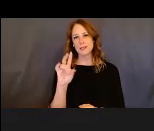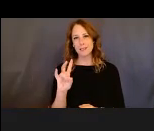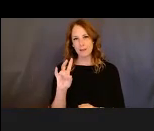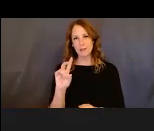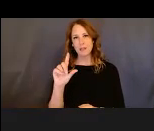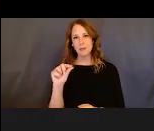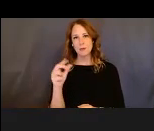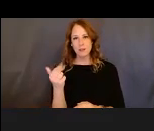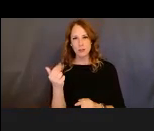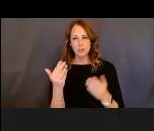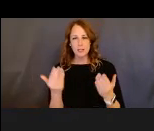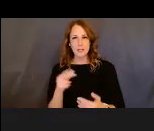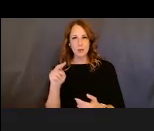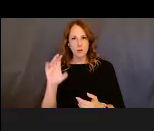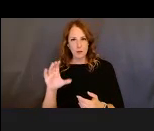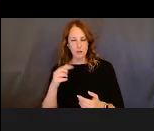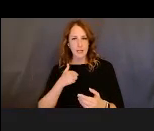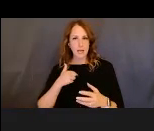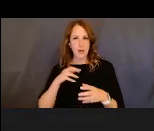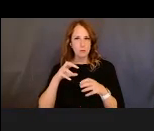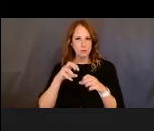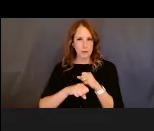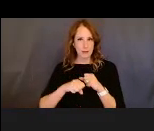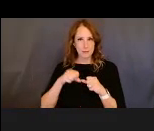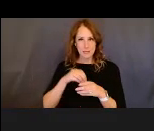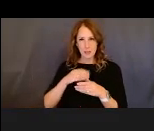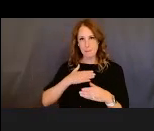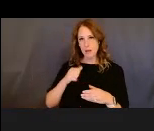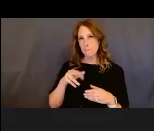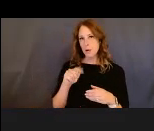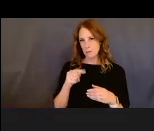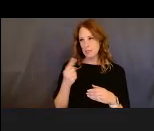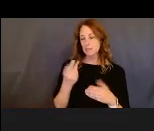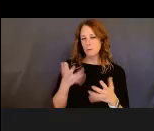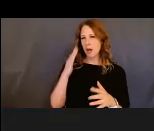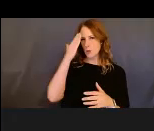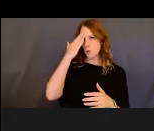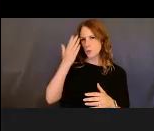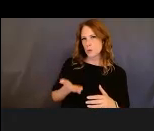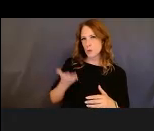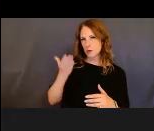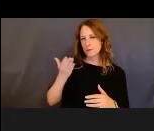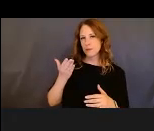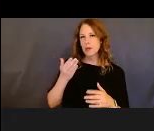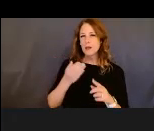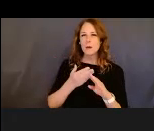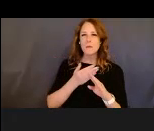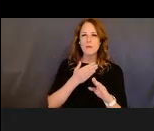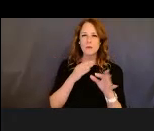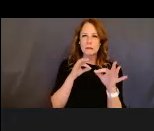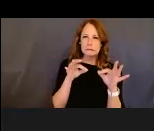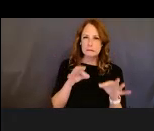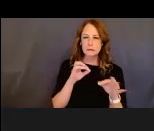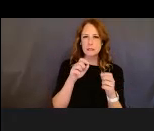Carolina. I was raped in my apartment by somebody I knew. And so before I go into the details about that or give a